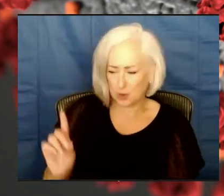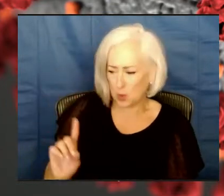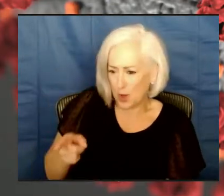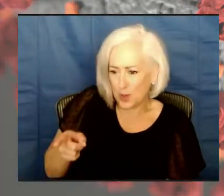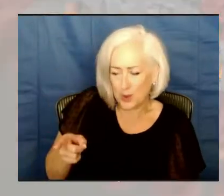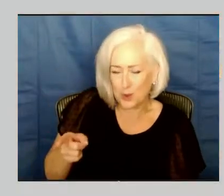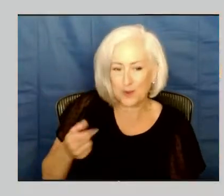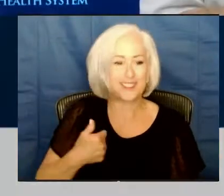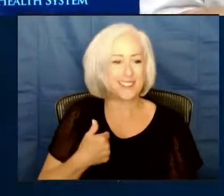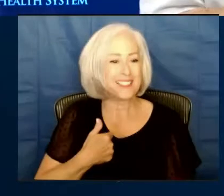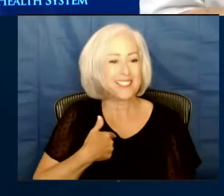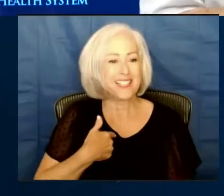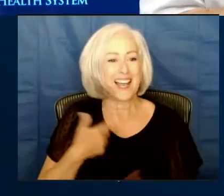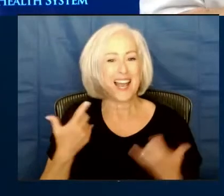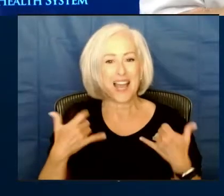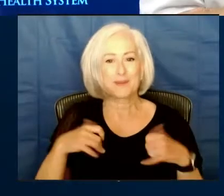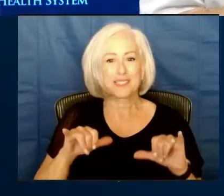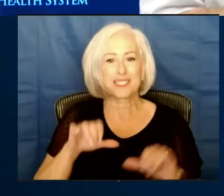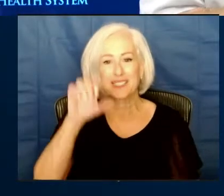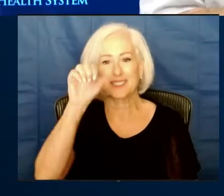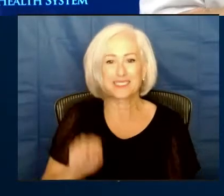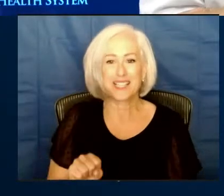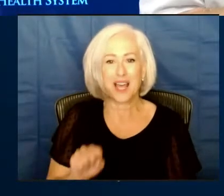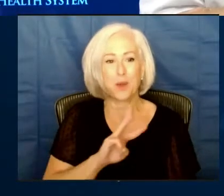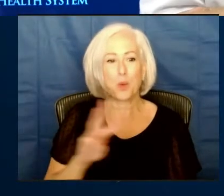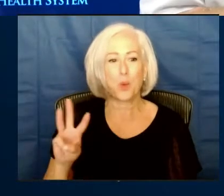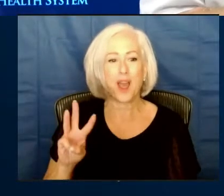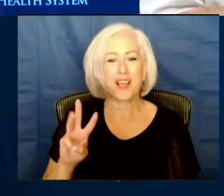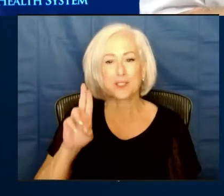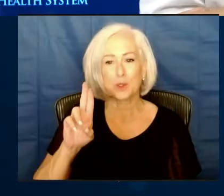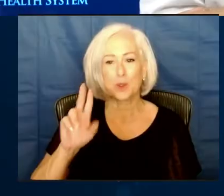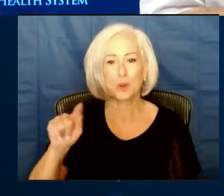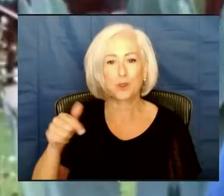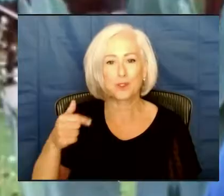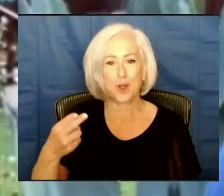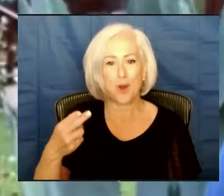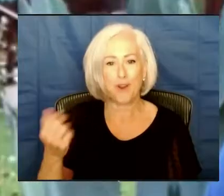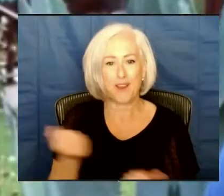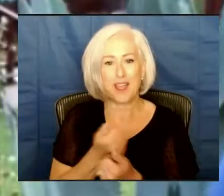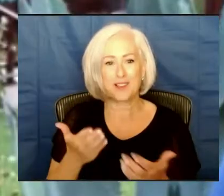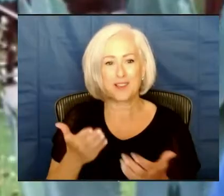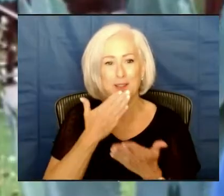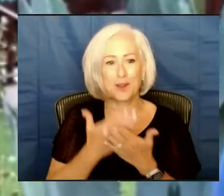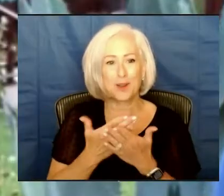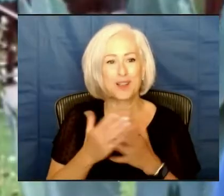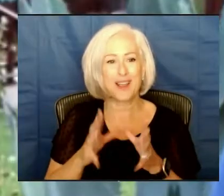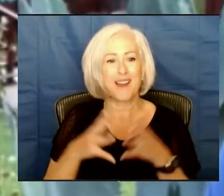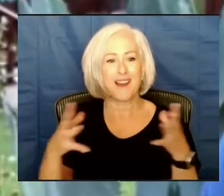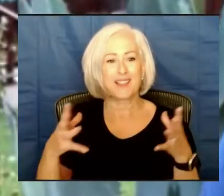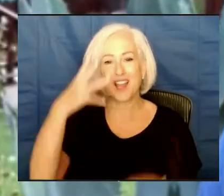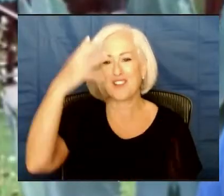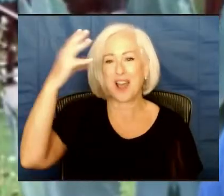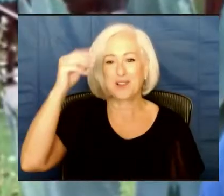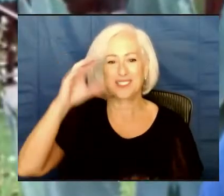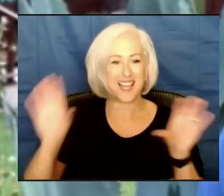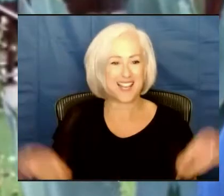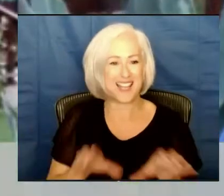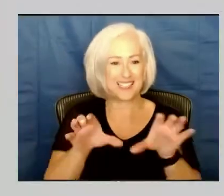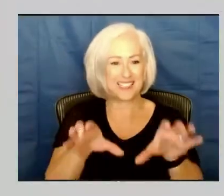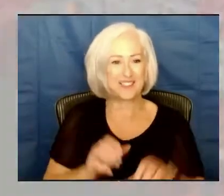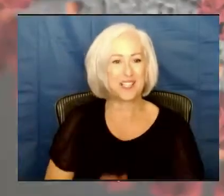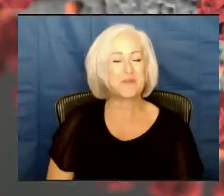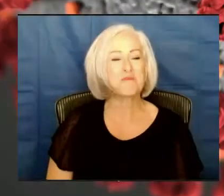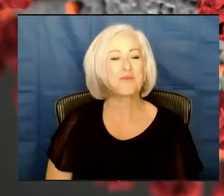in Southwest Utah, so it's all good. Right. Lots of outdoor activity. Right